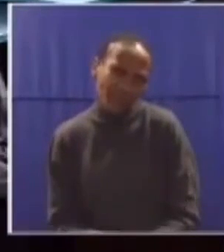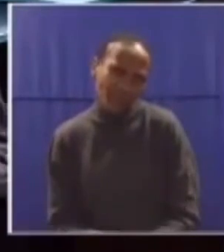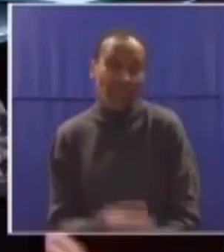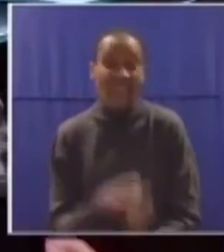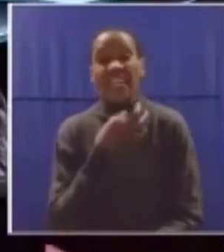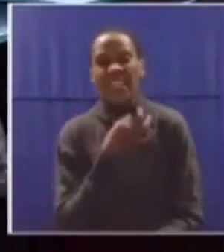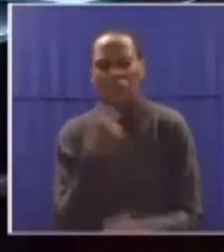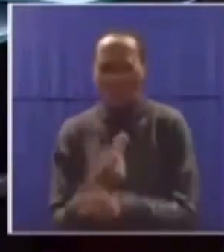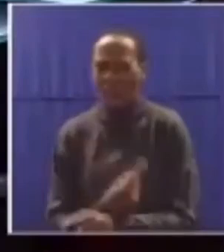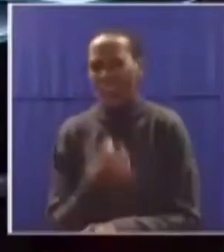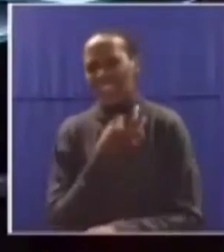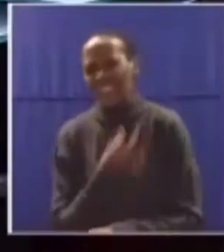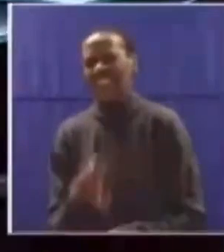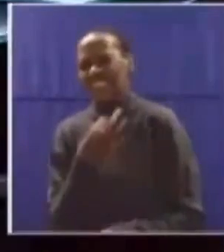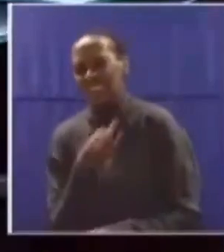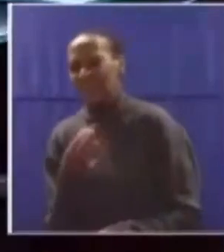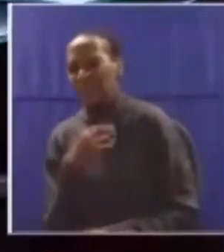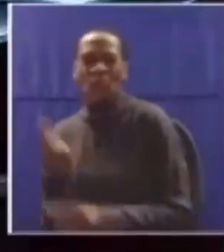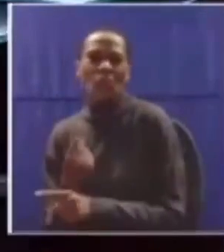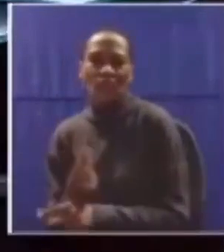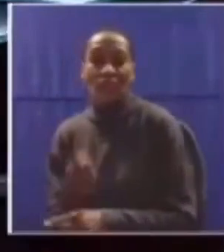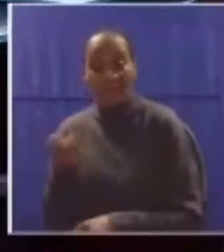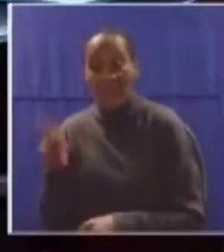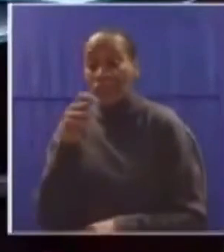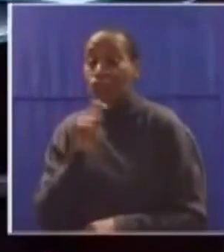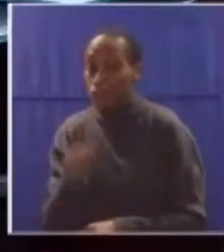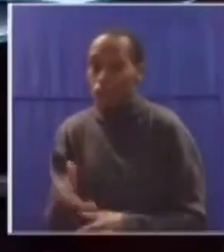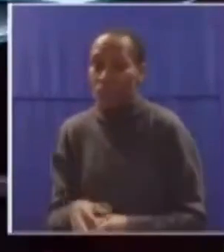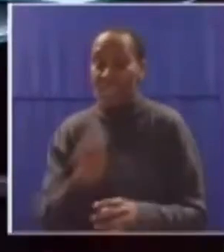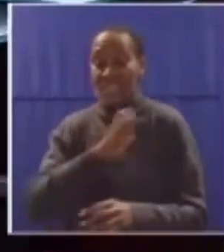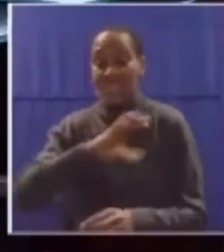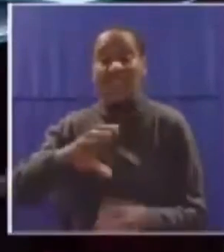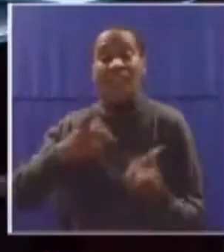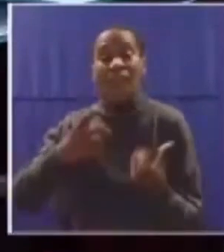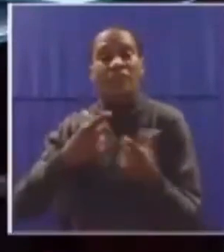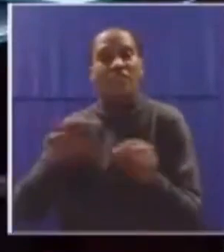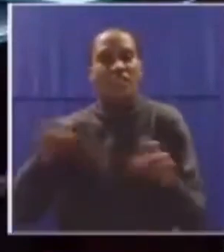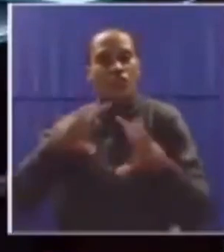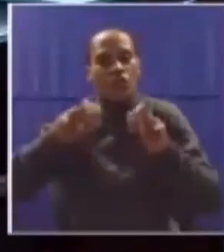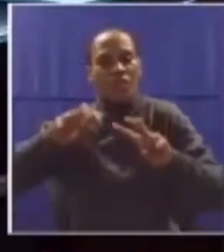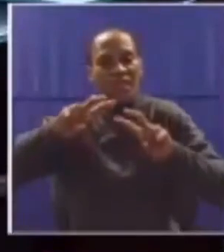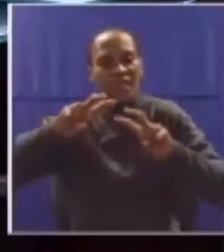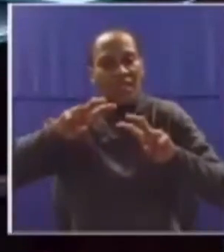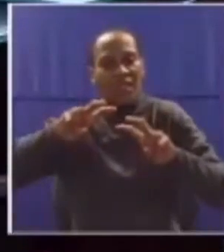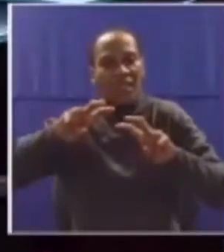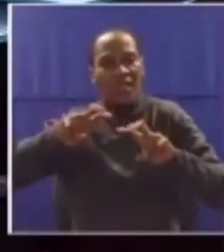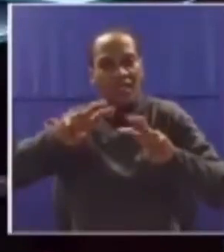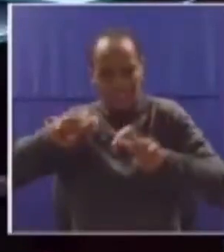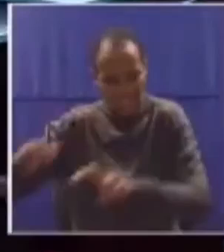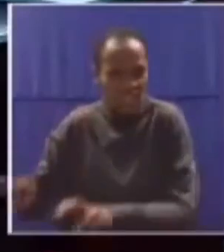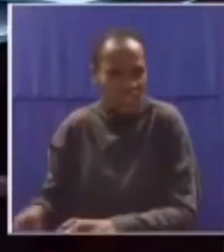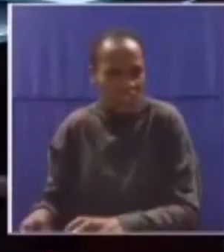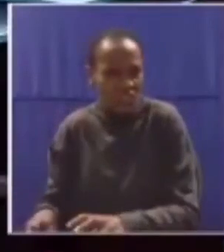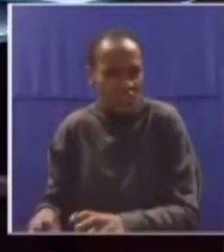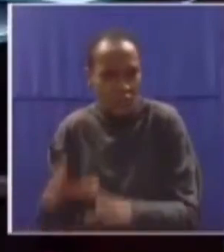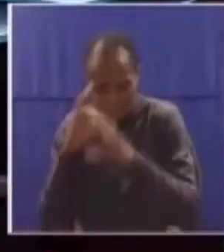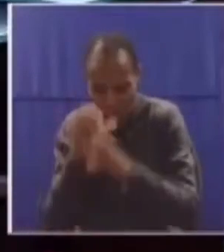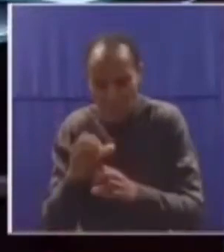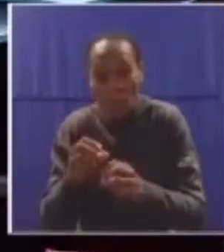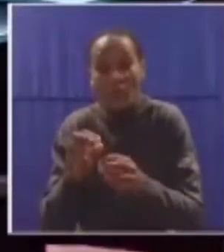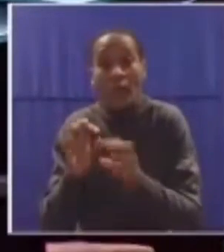English. The Eastern Cape conducted a very comprehensive study on mother tongue instruction, and the results were very